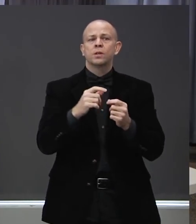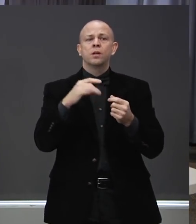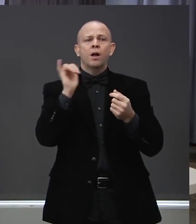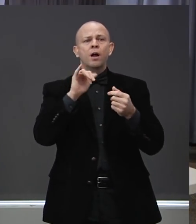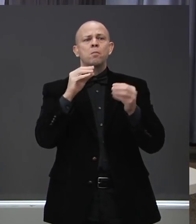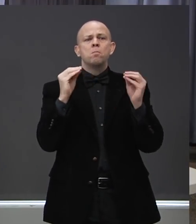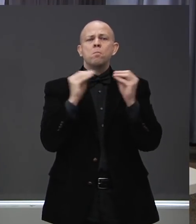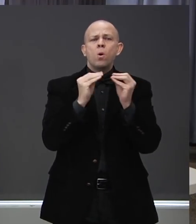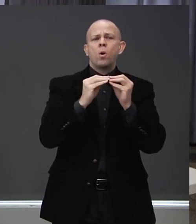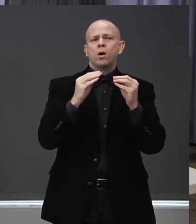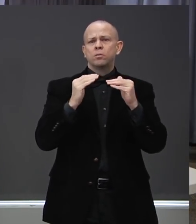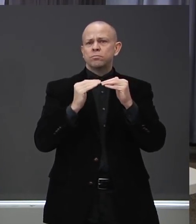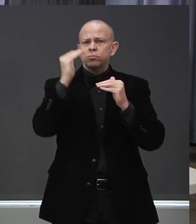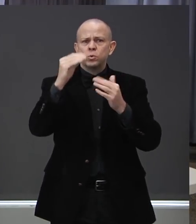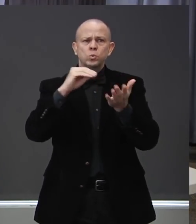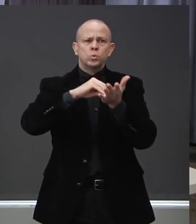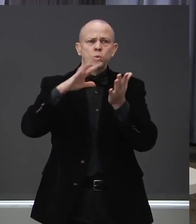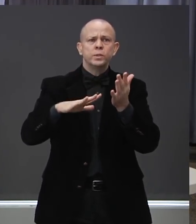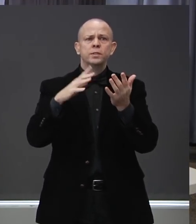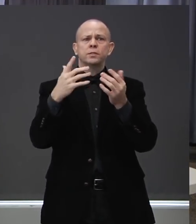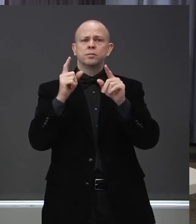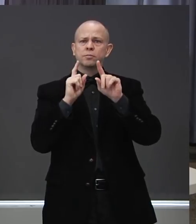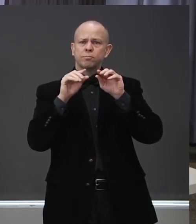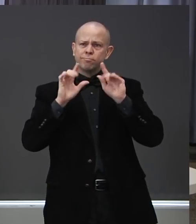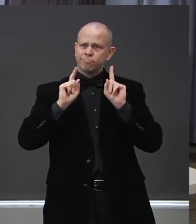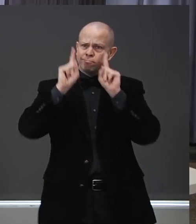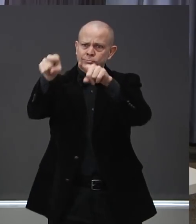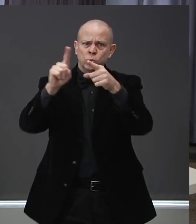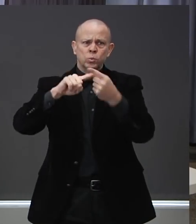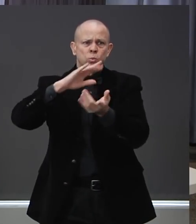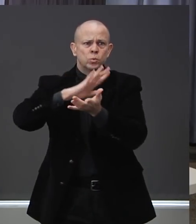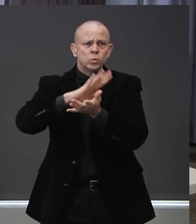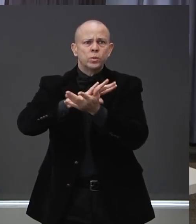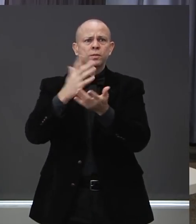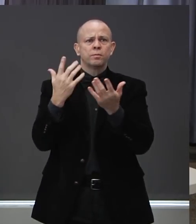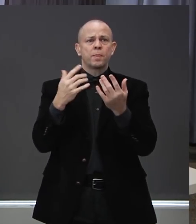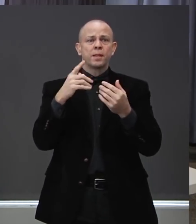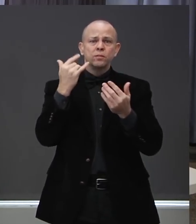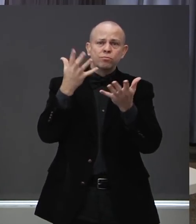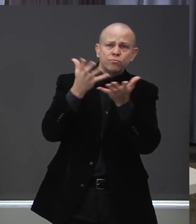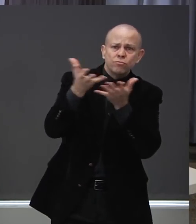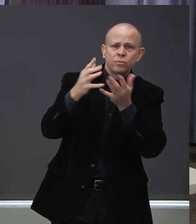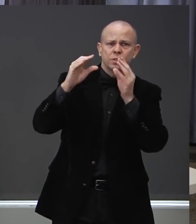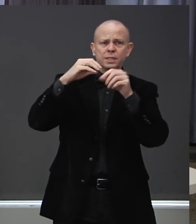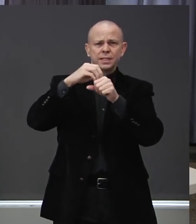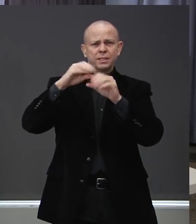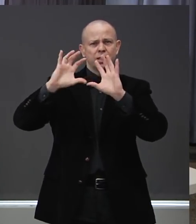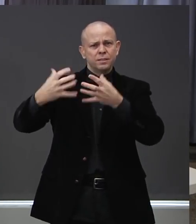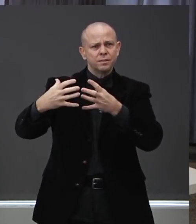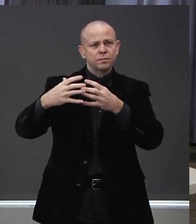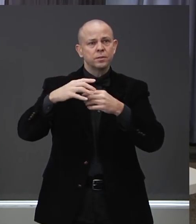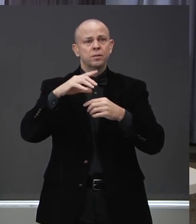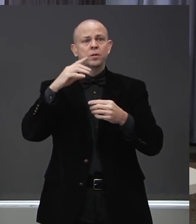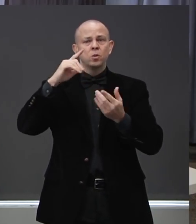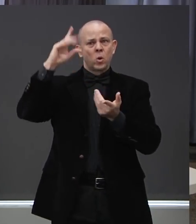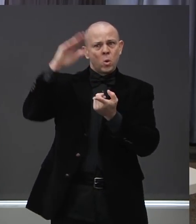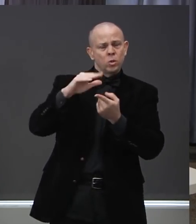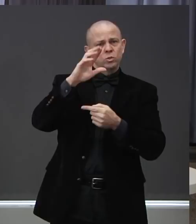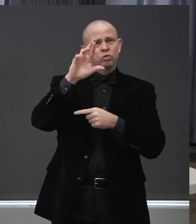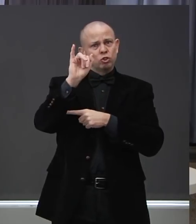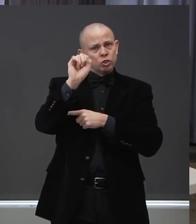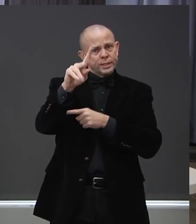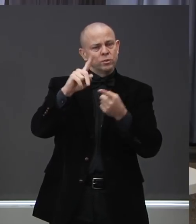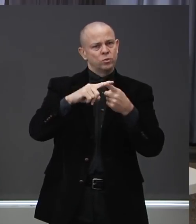opportunity to return to in-person instruction when it poses a lower risk to students, staff, and the community. At the same